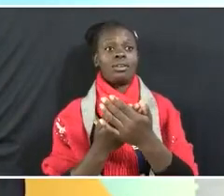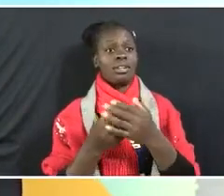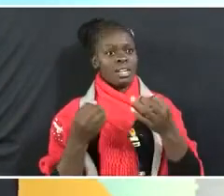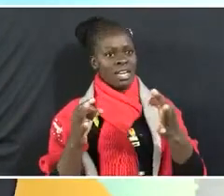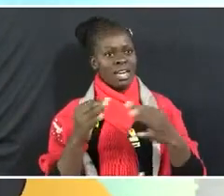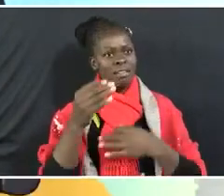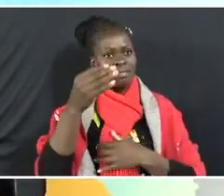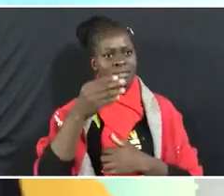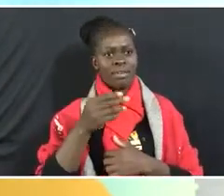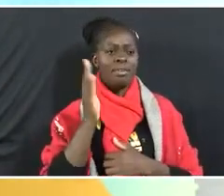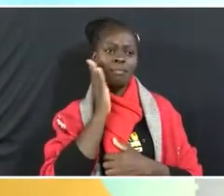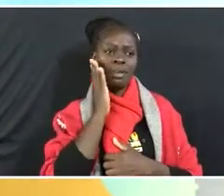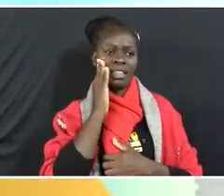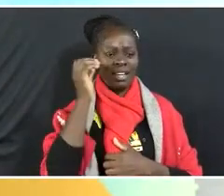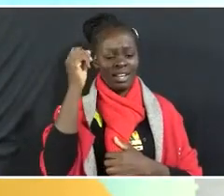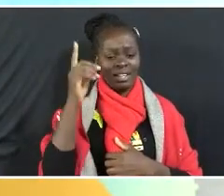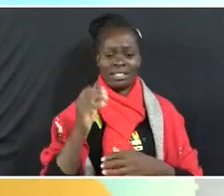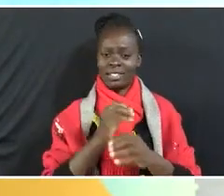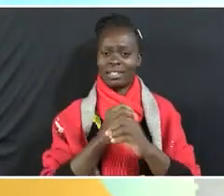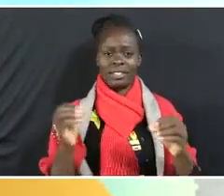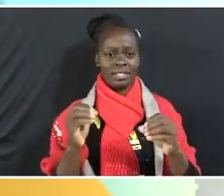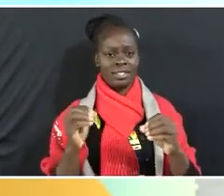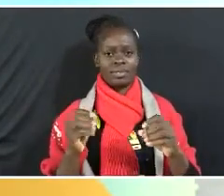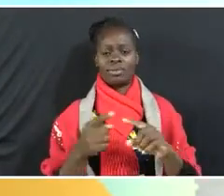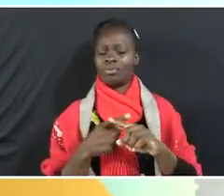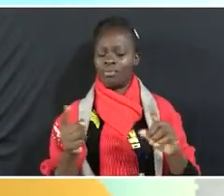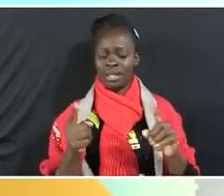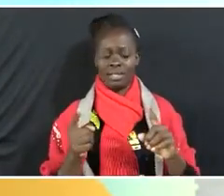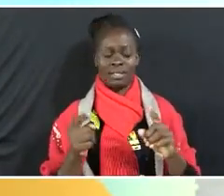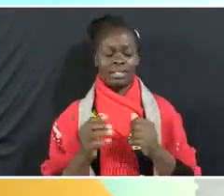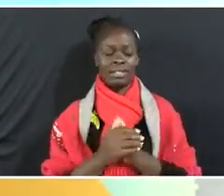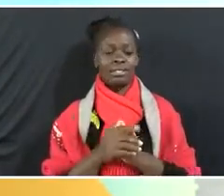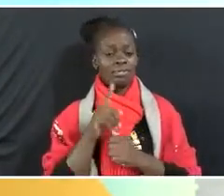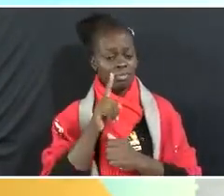at least you have one who is not understanding but is alive.